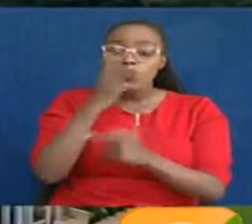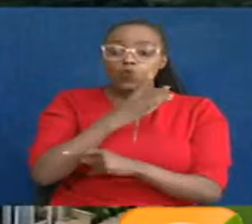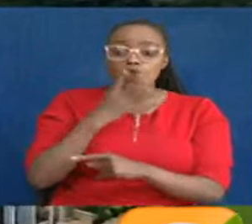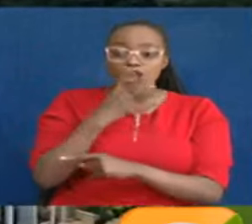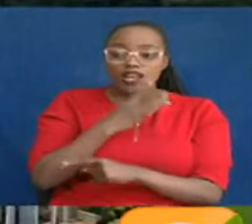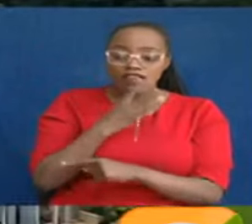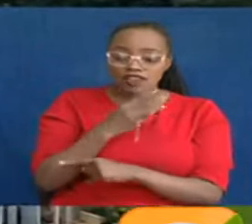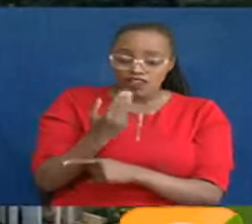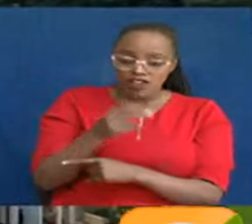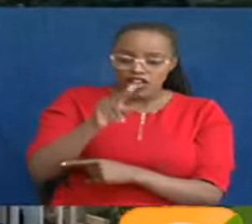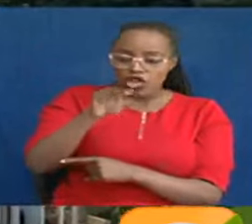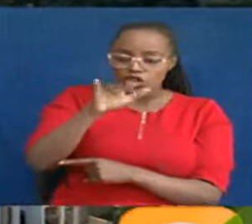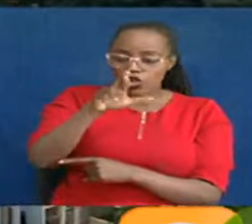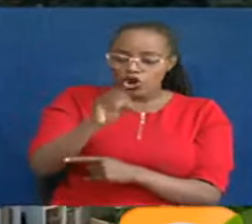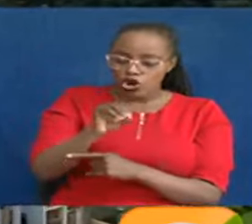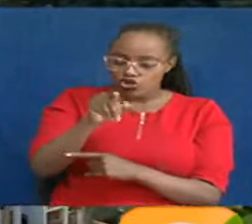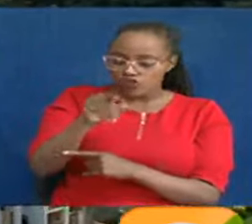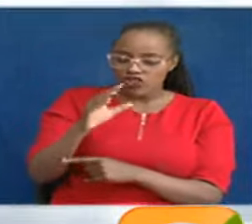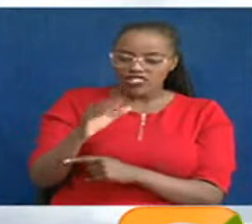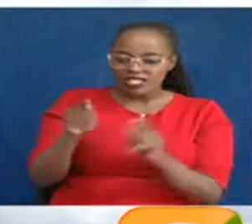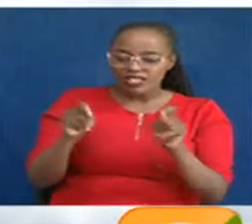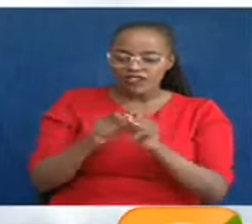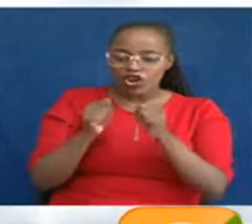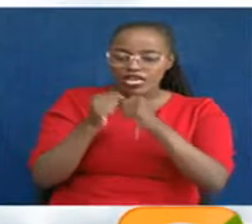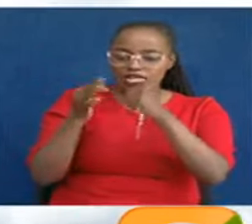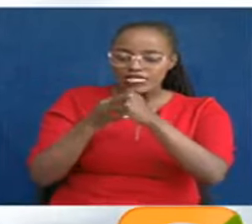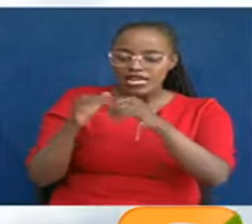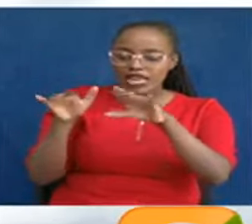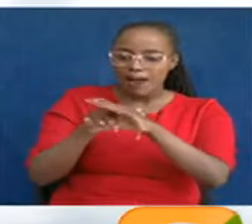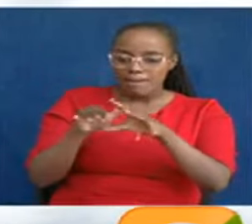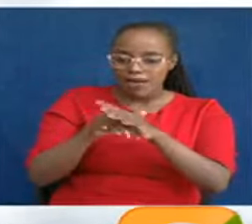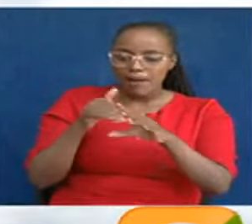Ndindi Nyoro Ali Roba-led teams of 18 members